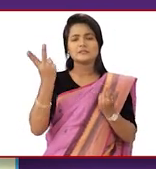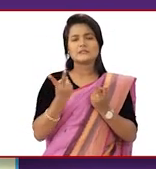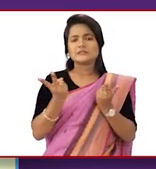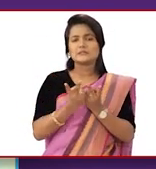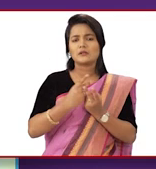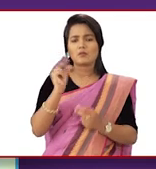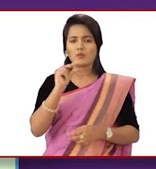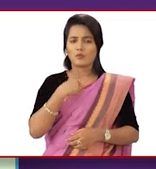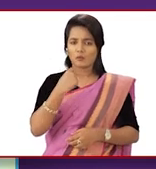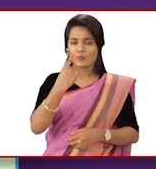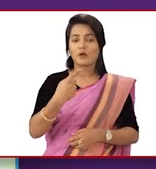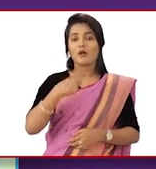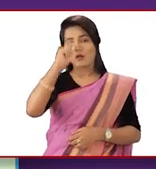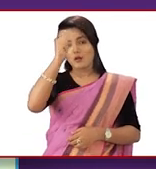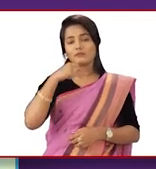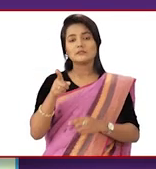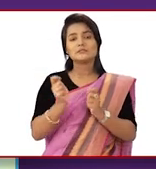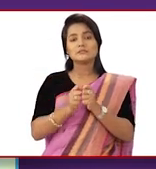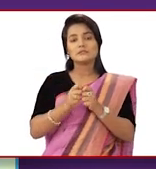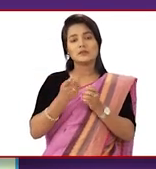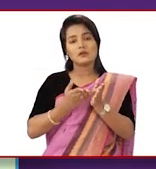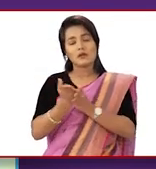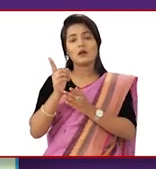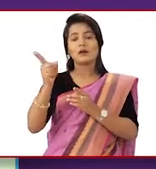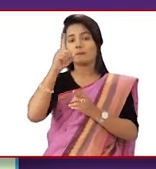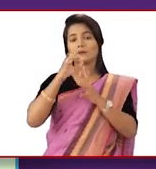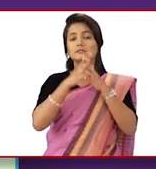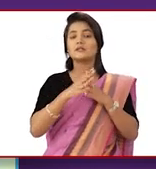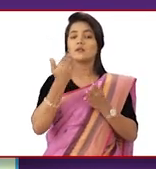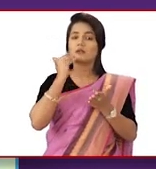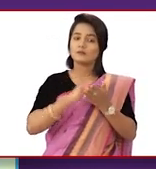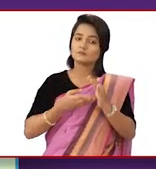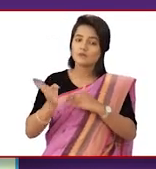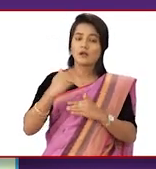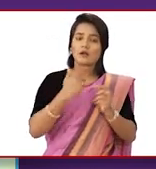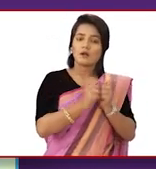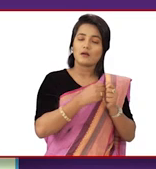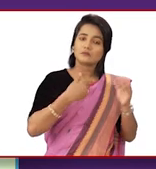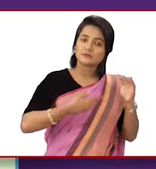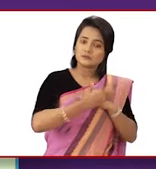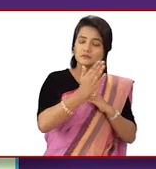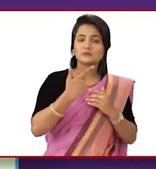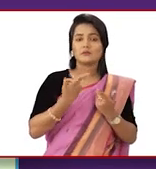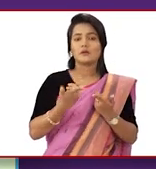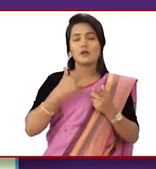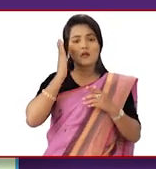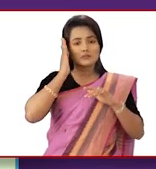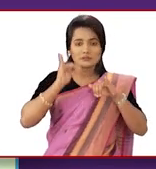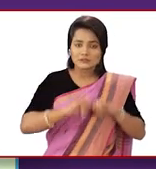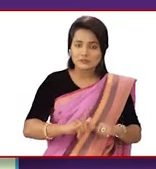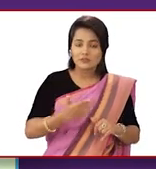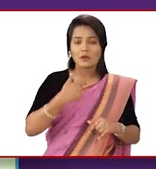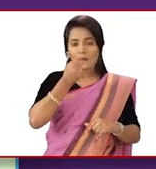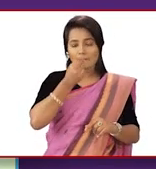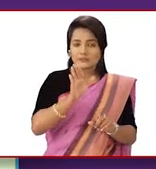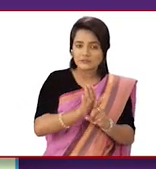when my wife was going to grad school, we were living in California. So I quit my job. We had a little daughter. So I was a stay-home dad to that